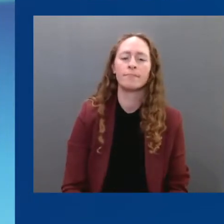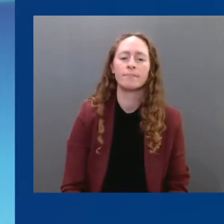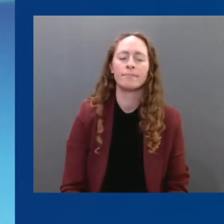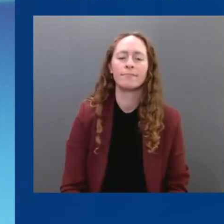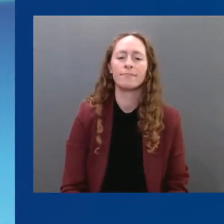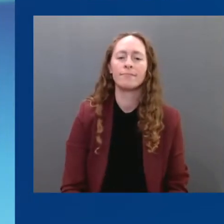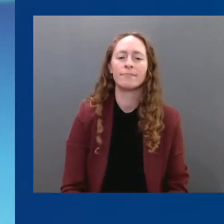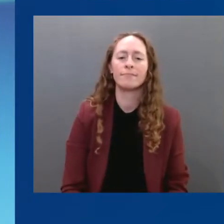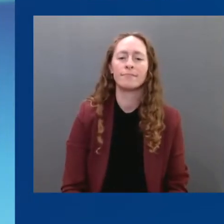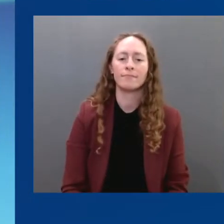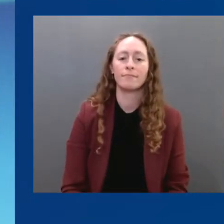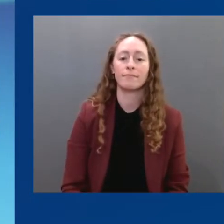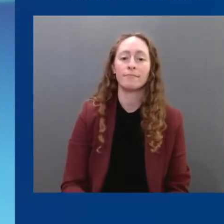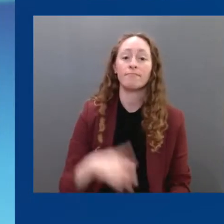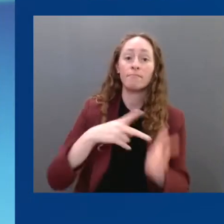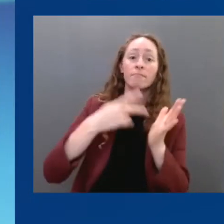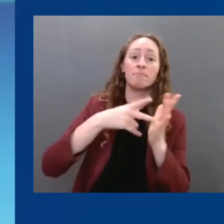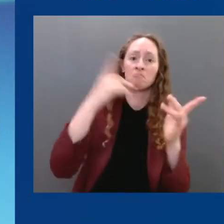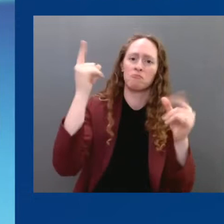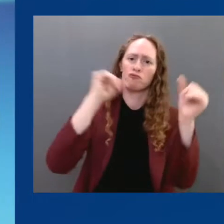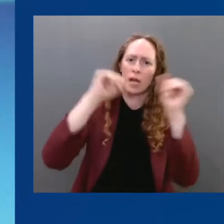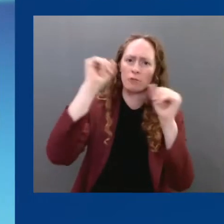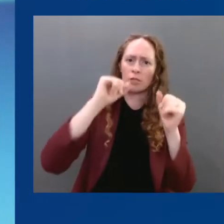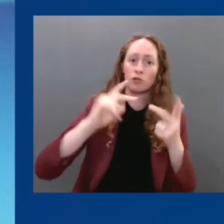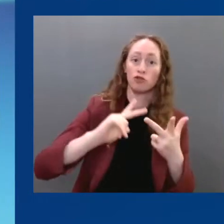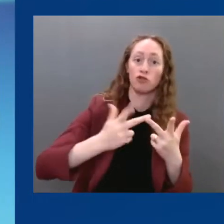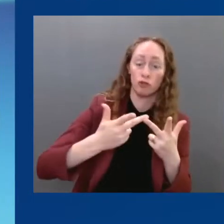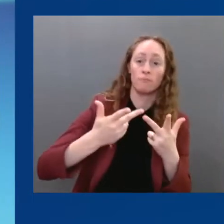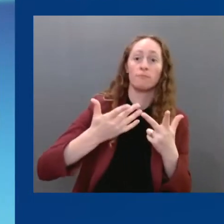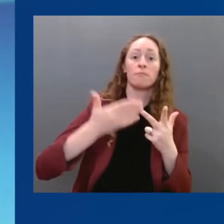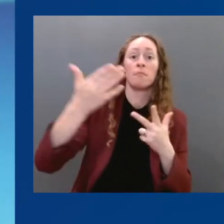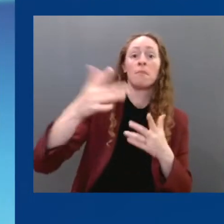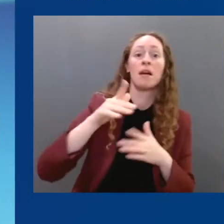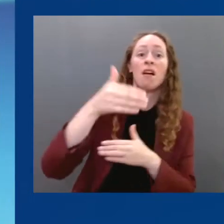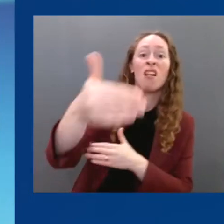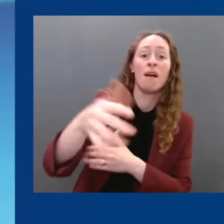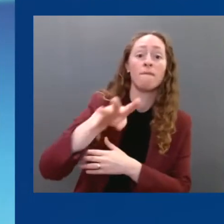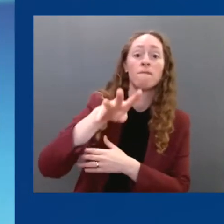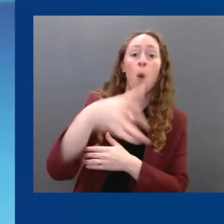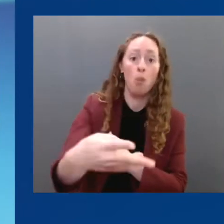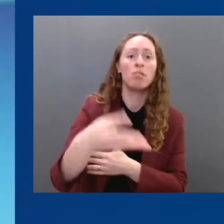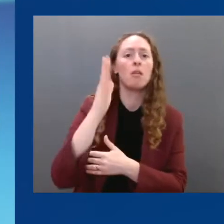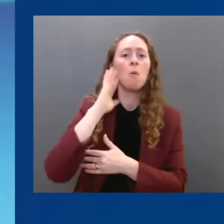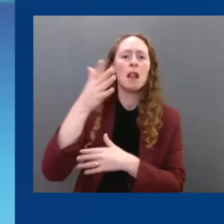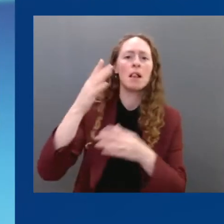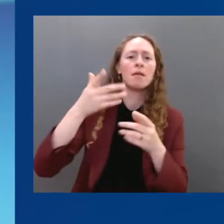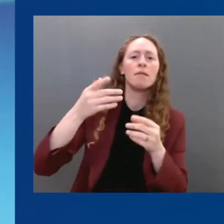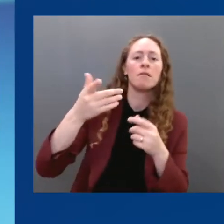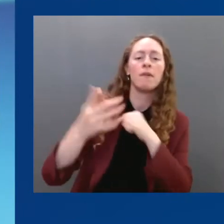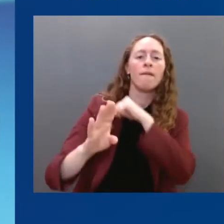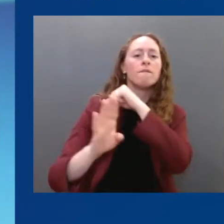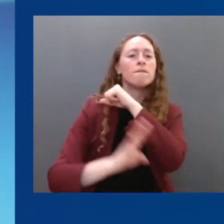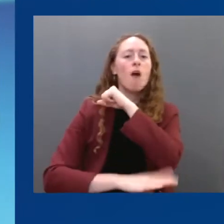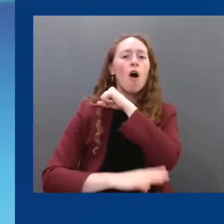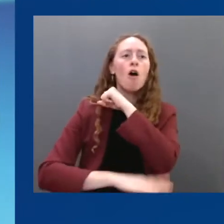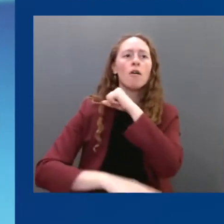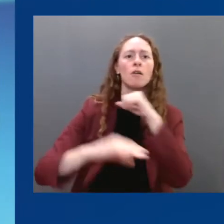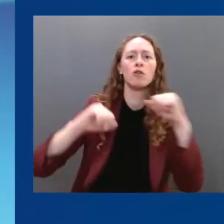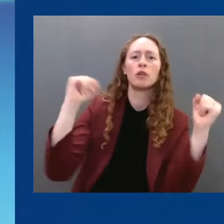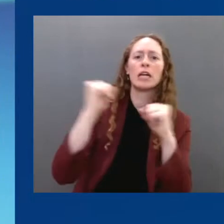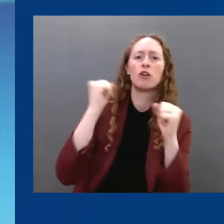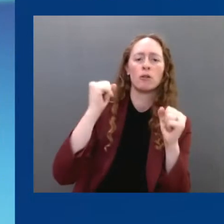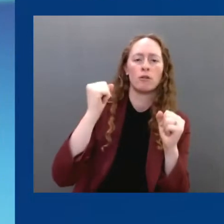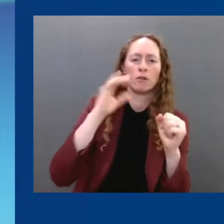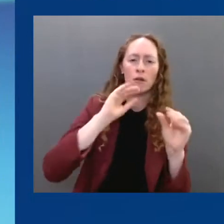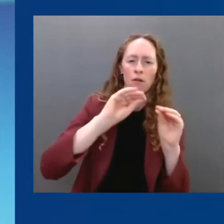people who are 50 years of age or older, my message is simple. If you have not gotten a vaccine shot in the